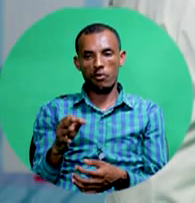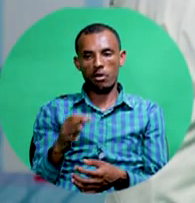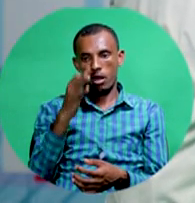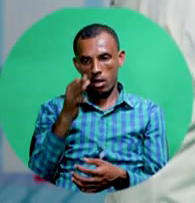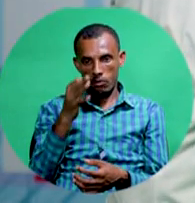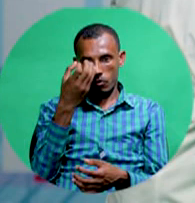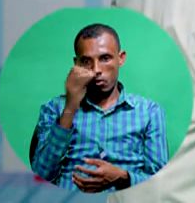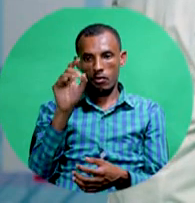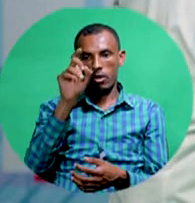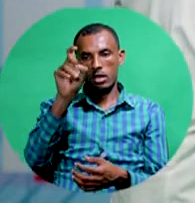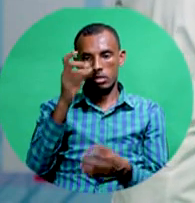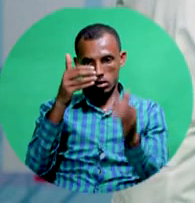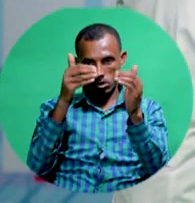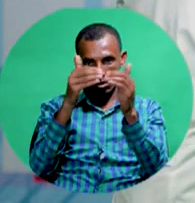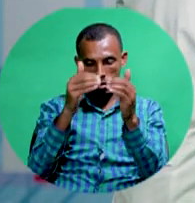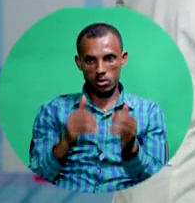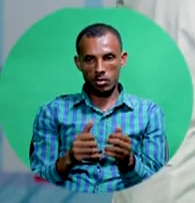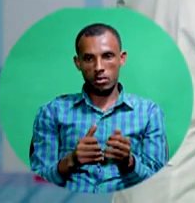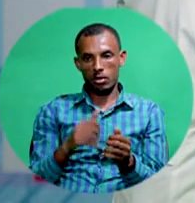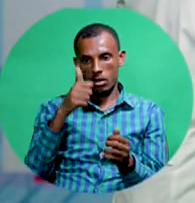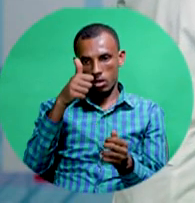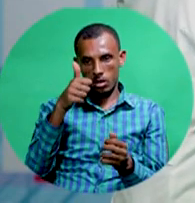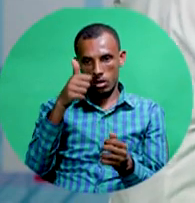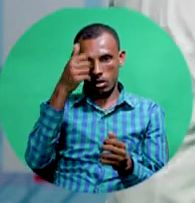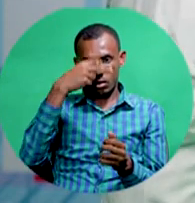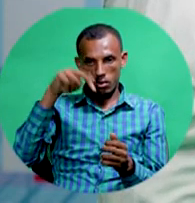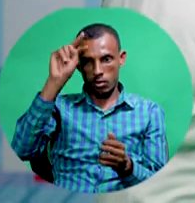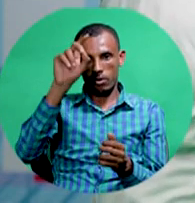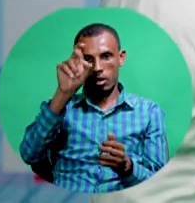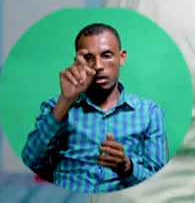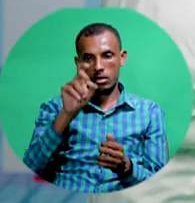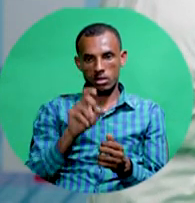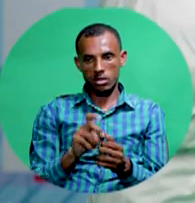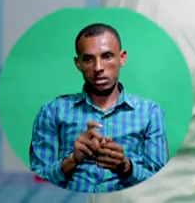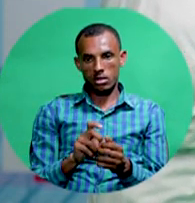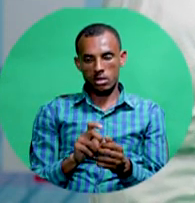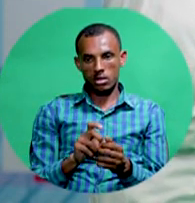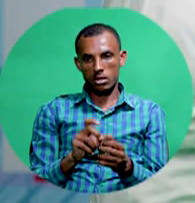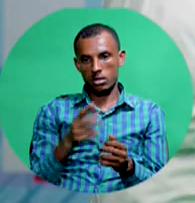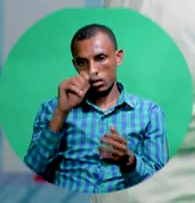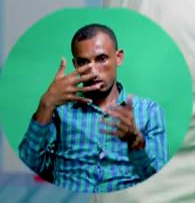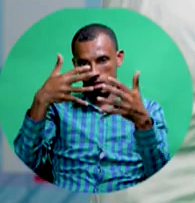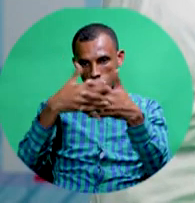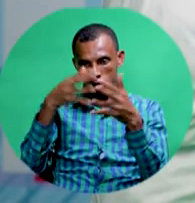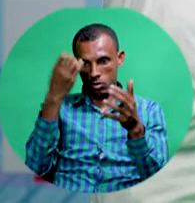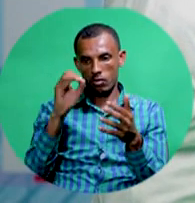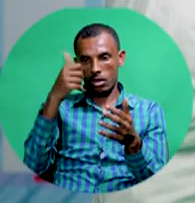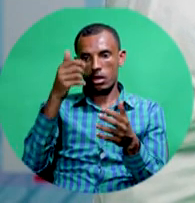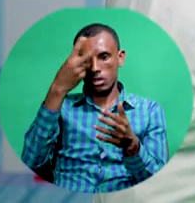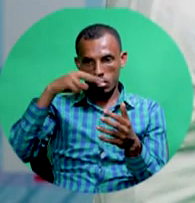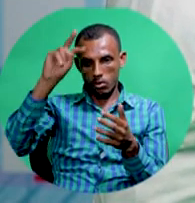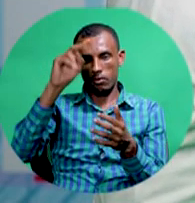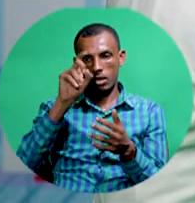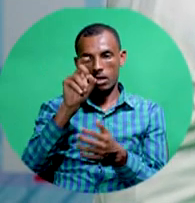f of x is equal to this a the power of x. That means this the integration of a the power